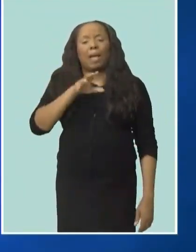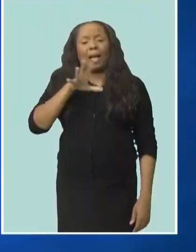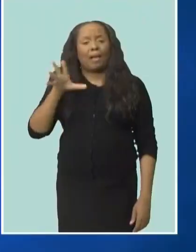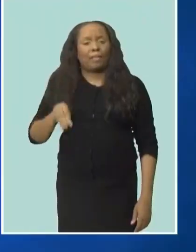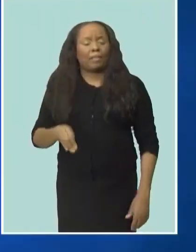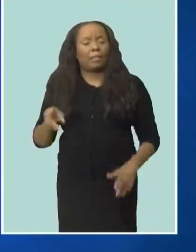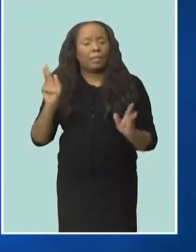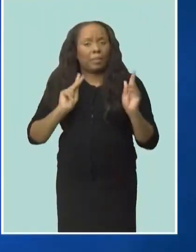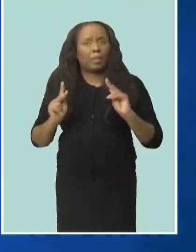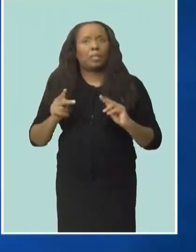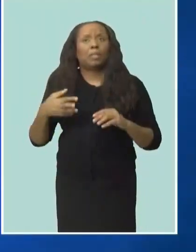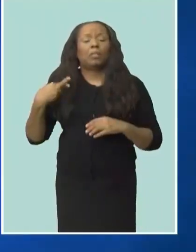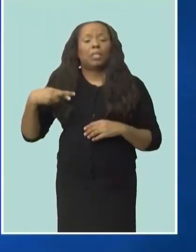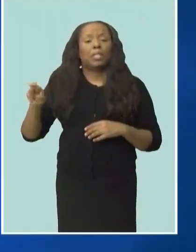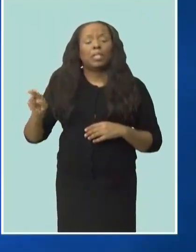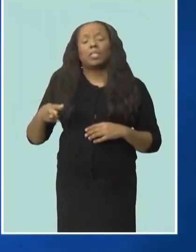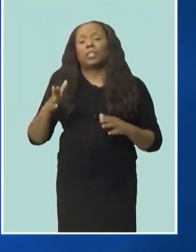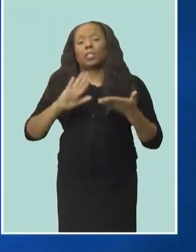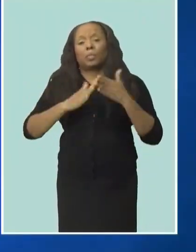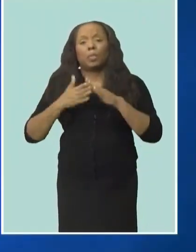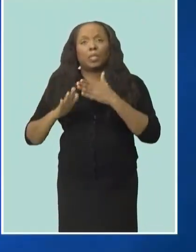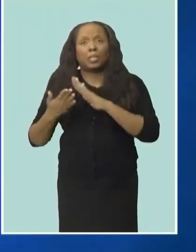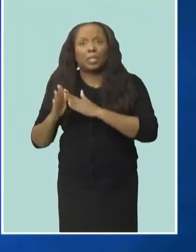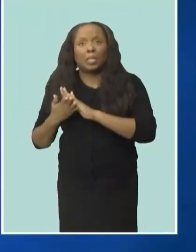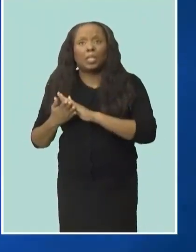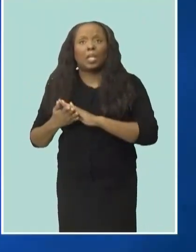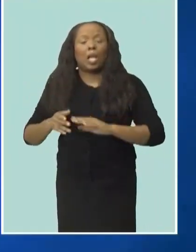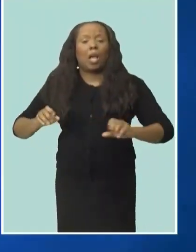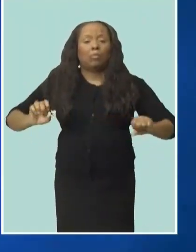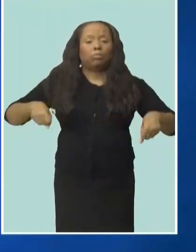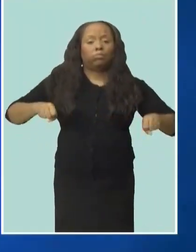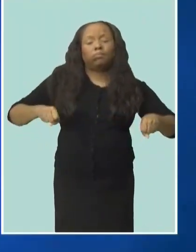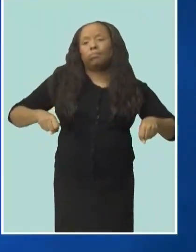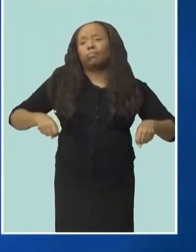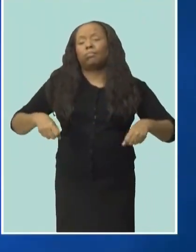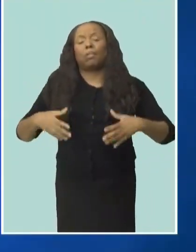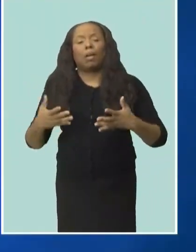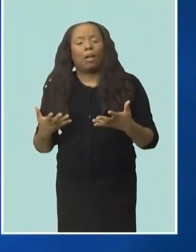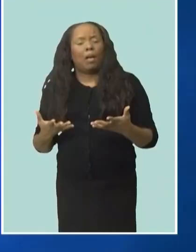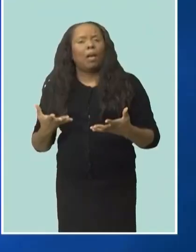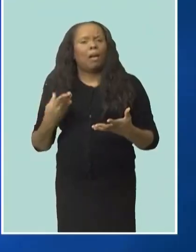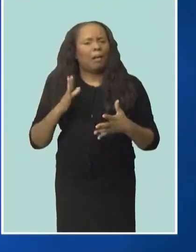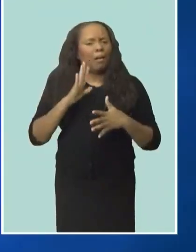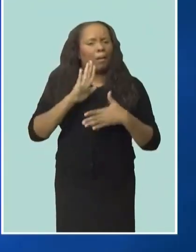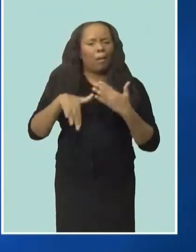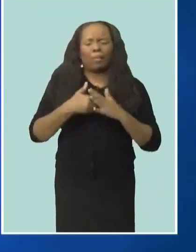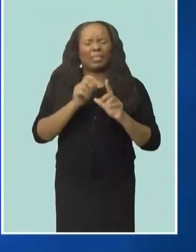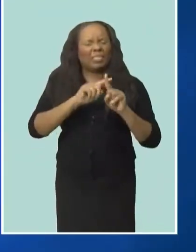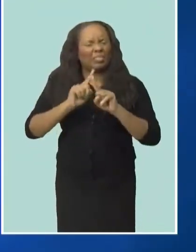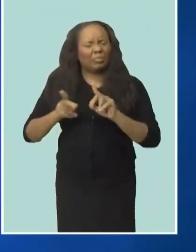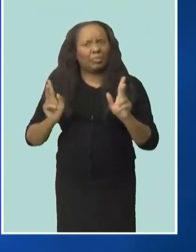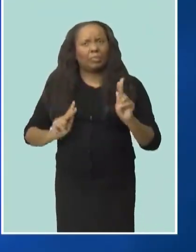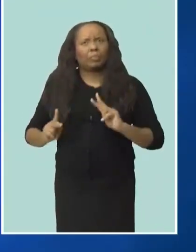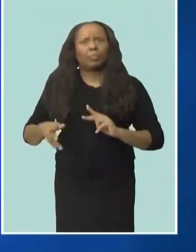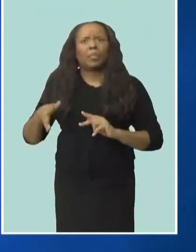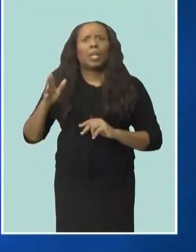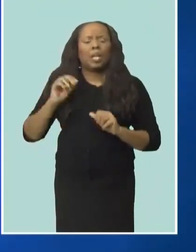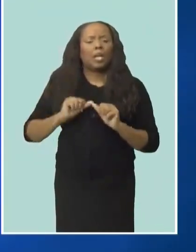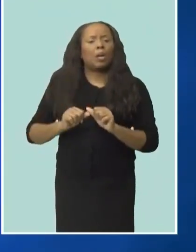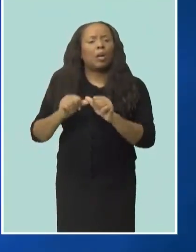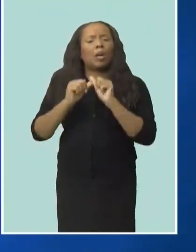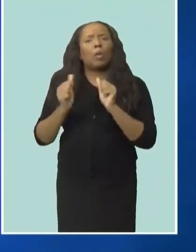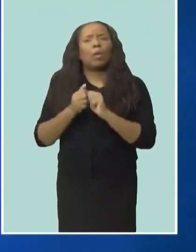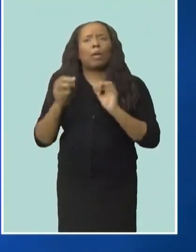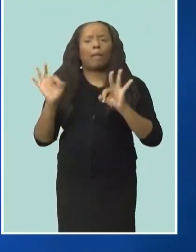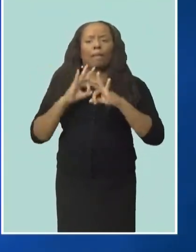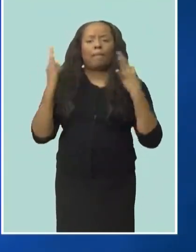leaders, community groups, Black Night Riders, and others. The celebration continued at the Colombo Village with a